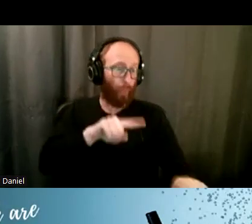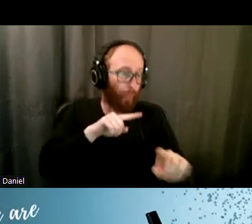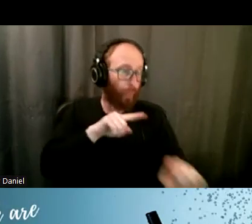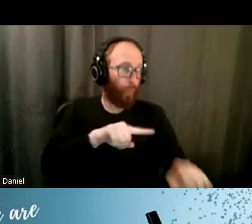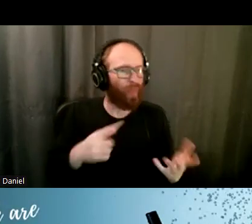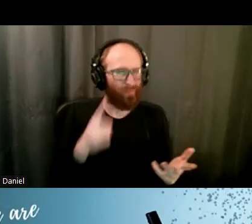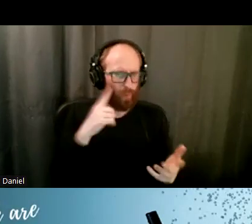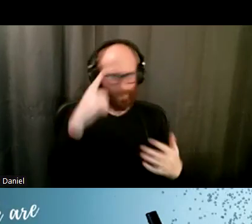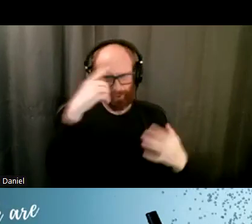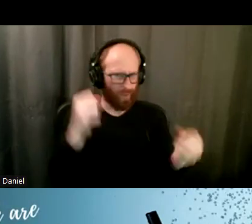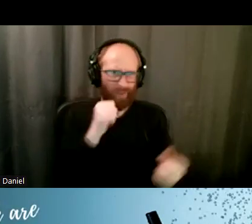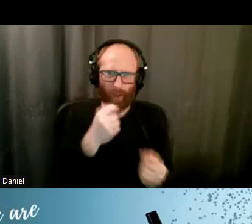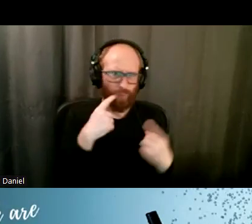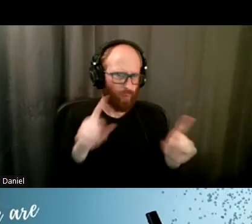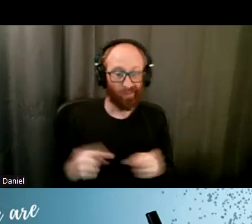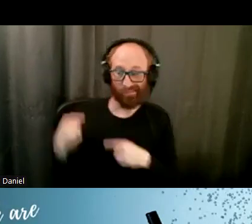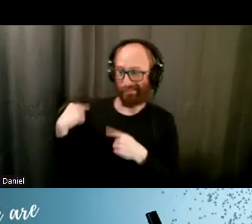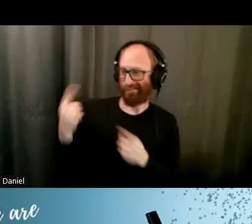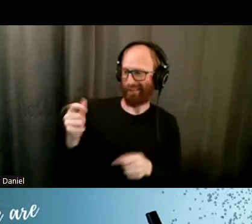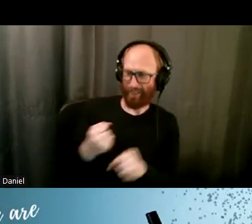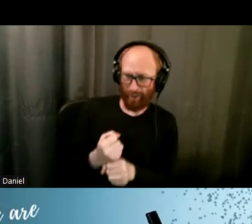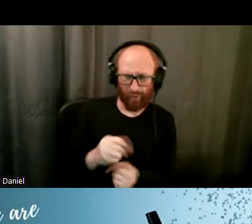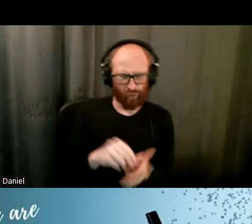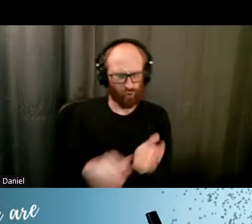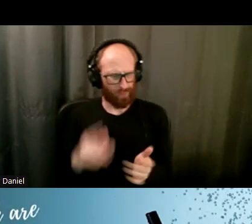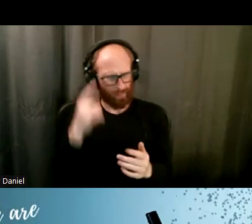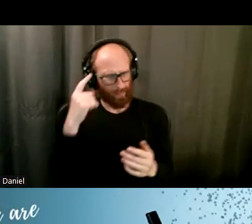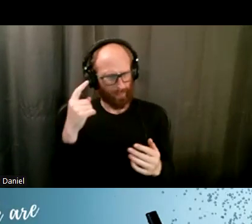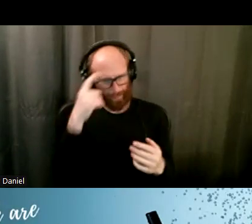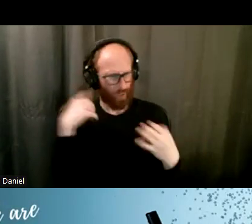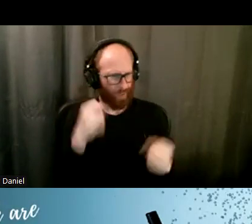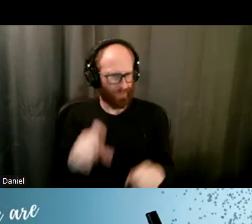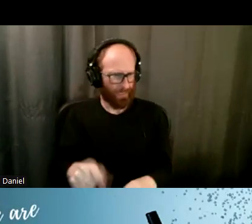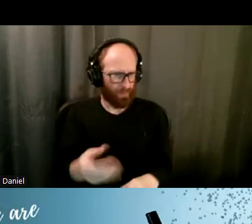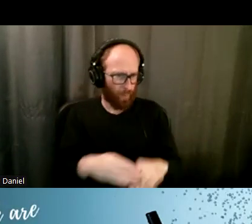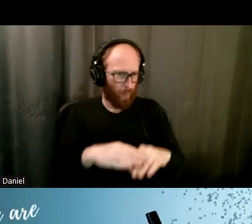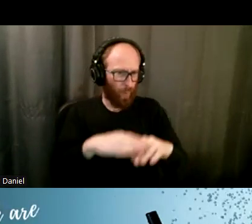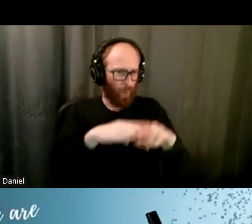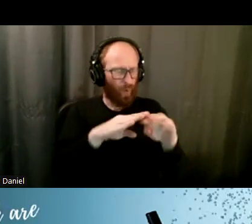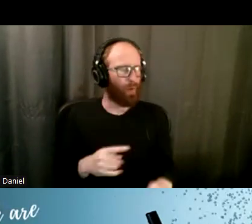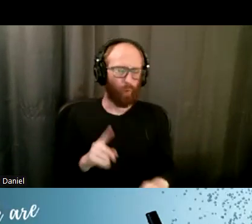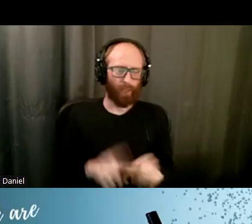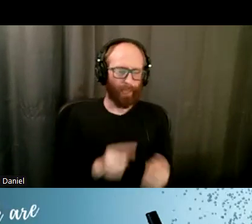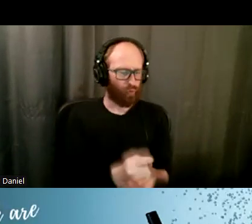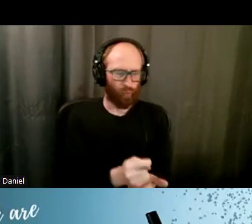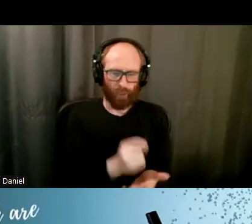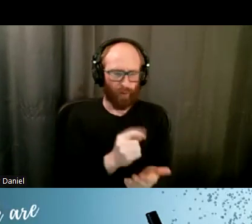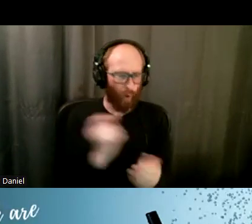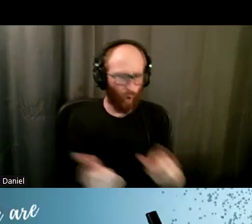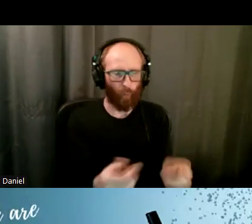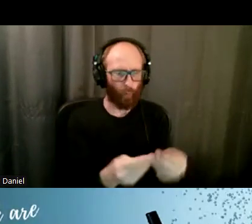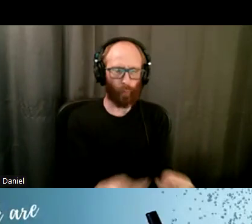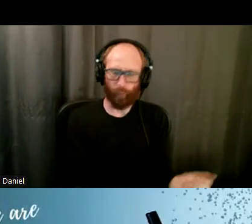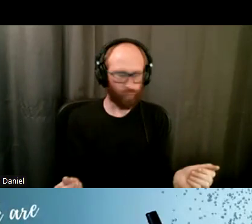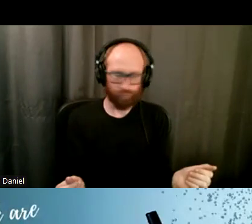have increased over the past decade, and we are not in a position to treat our way out of the issue. We need to